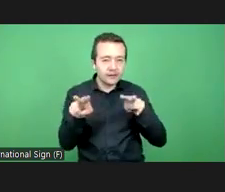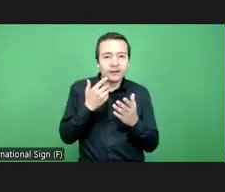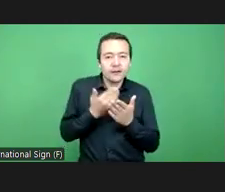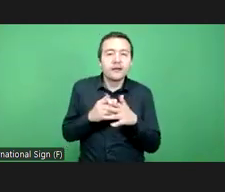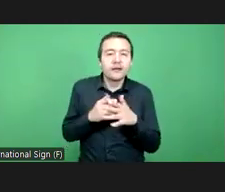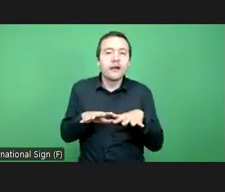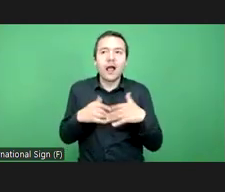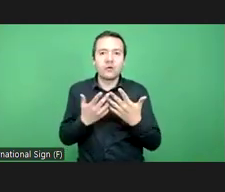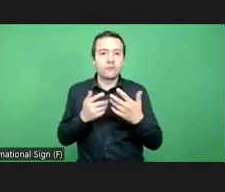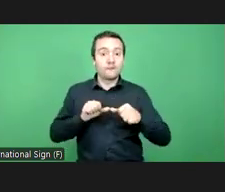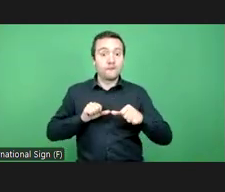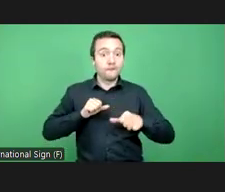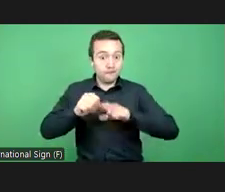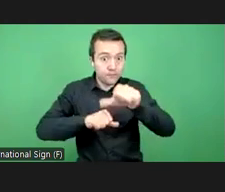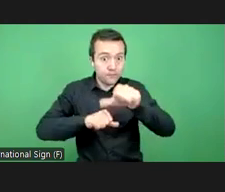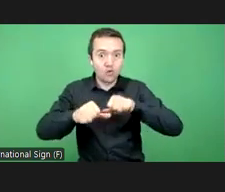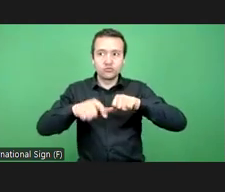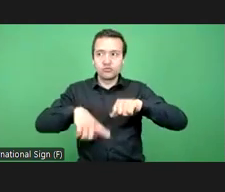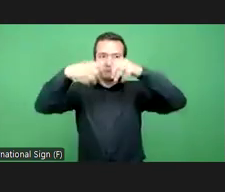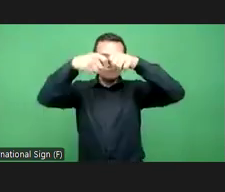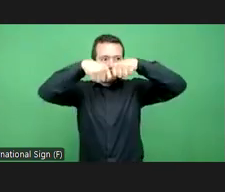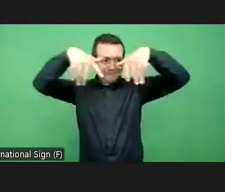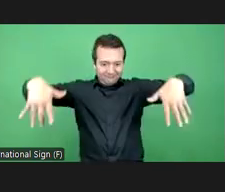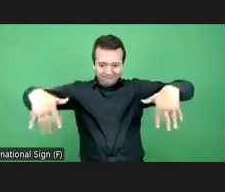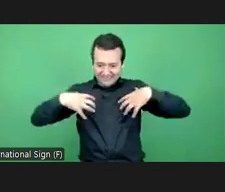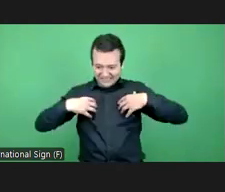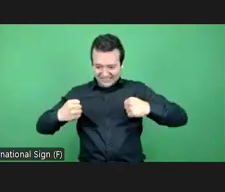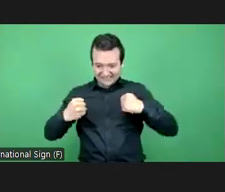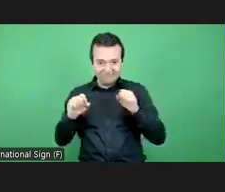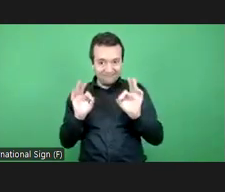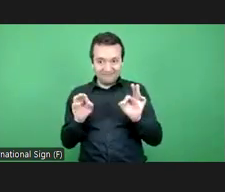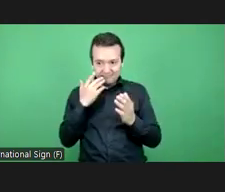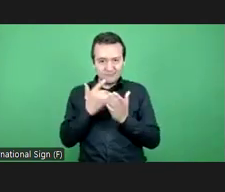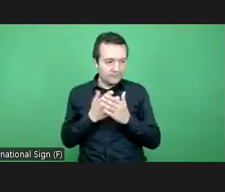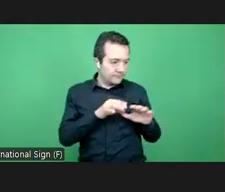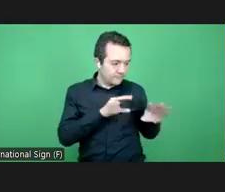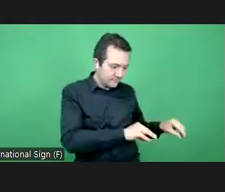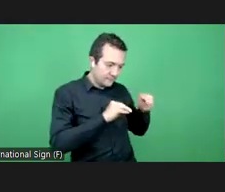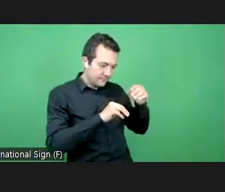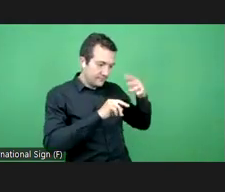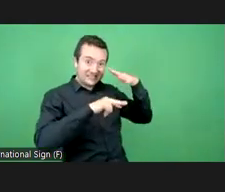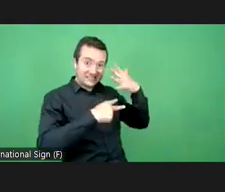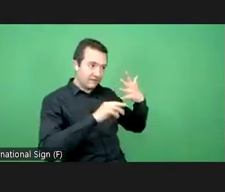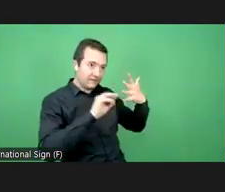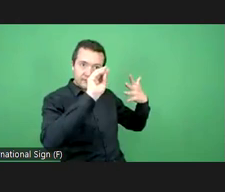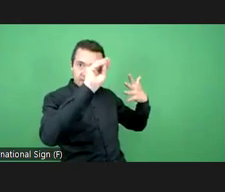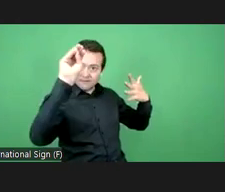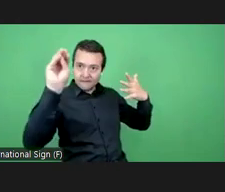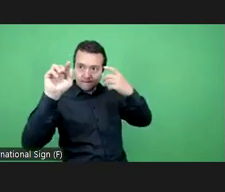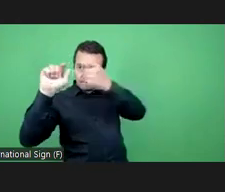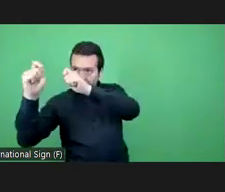are having with the Ministry of Health, structuring the National Strategic Health Plan for the